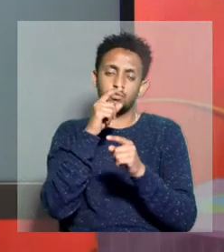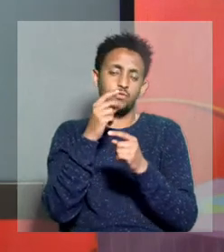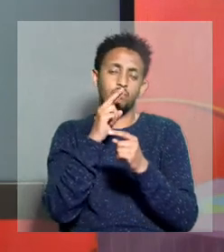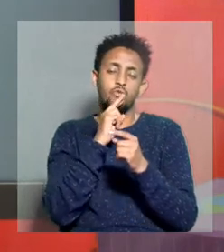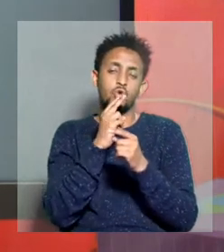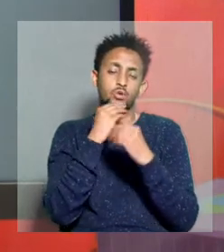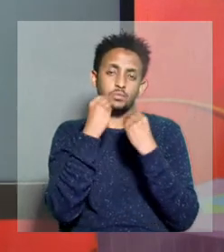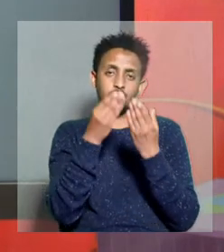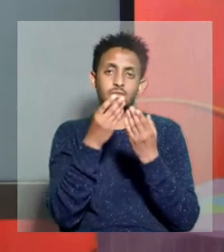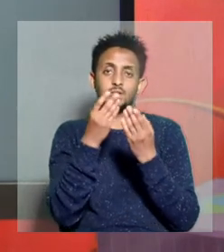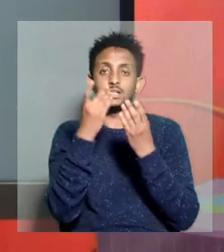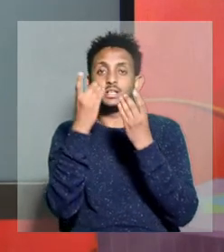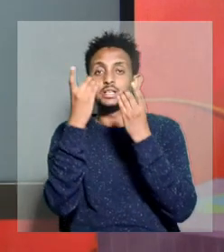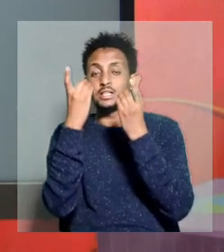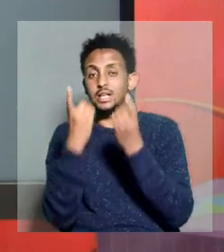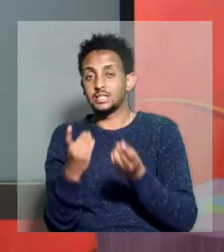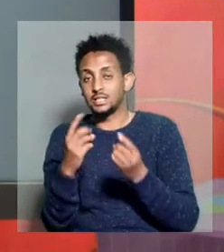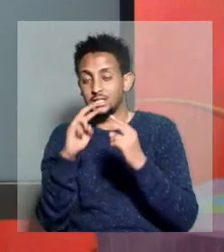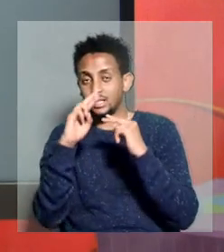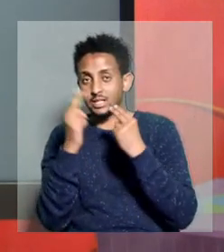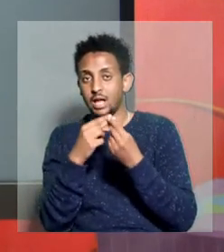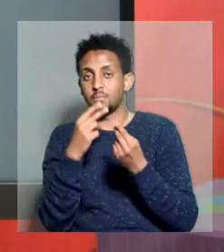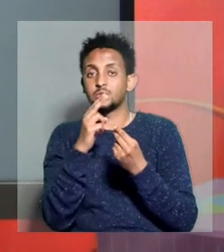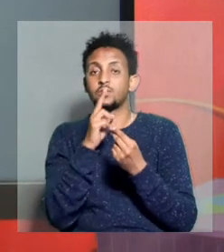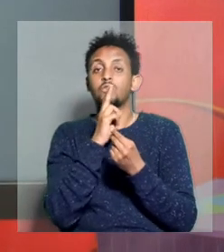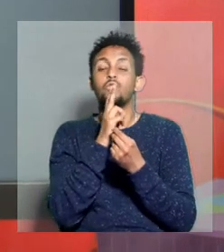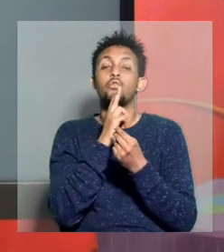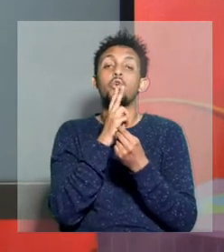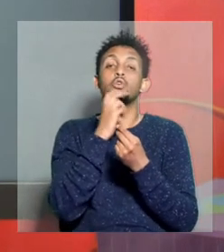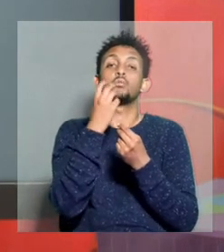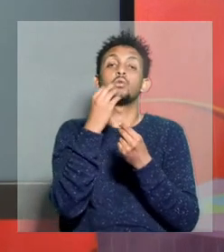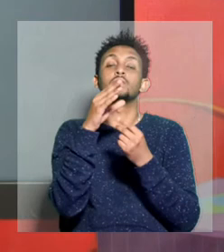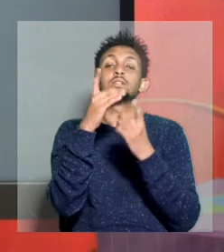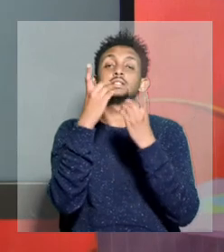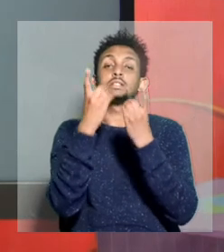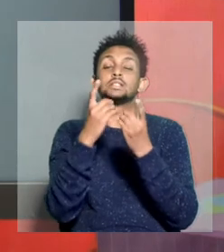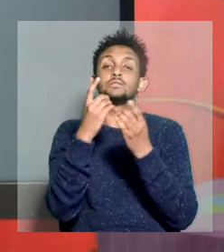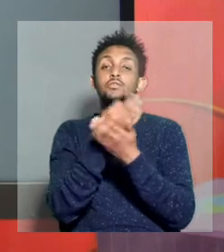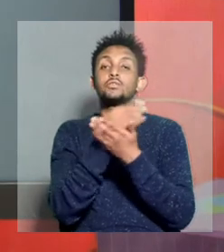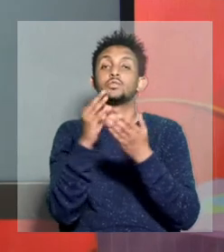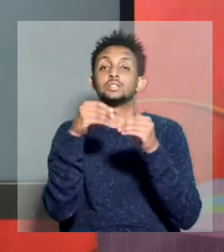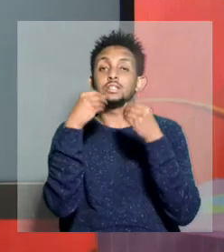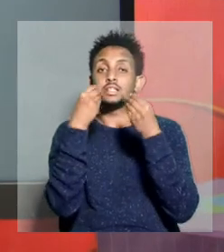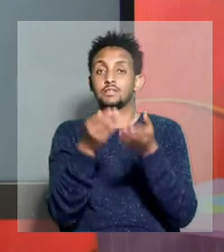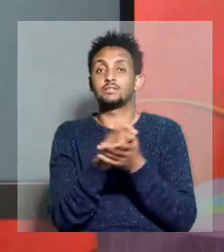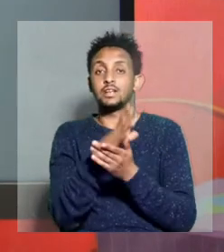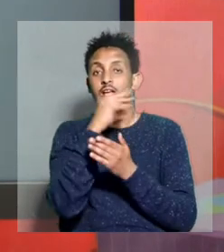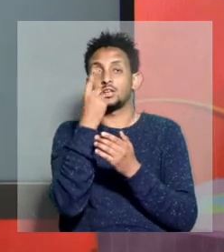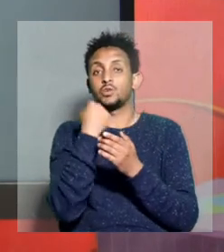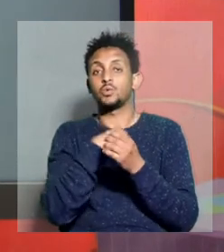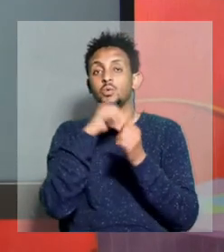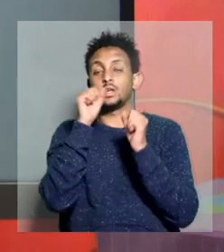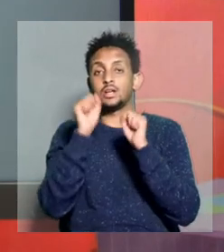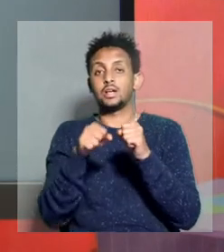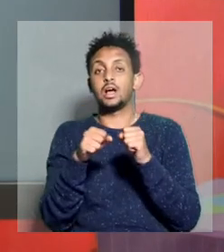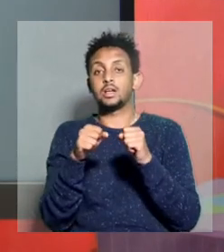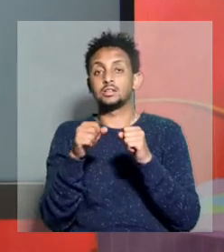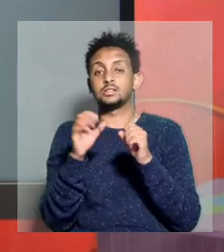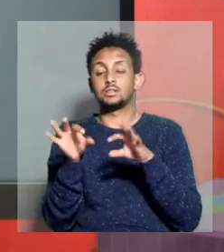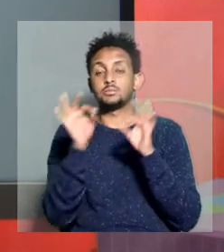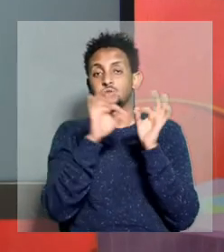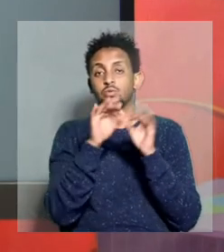volume. Density of the displaced fluid times the volume of the displaced fluid is given, and we can substitute